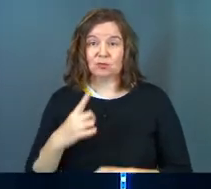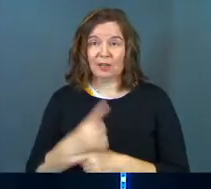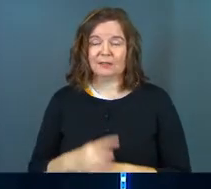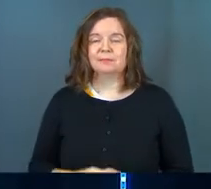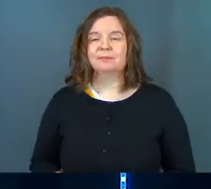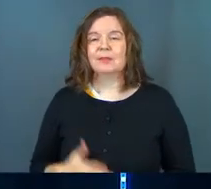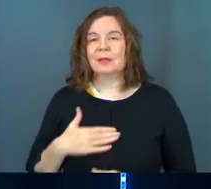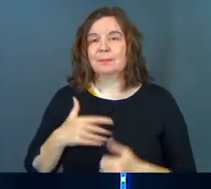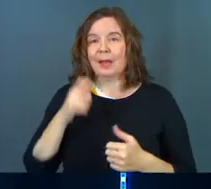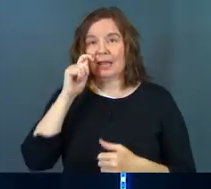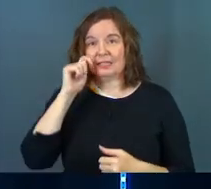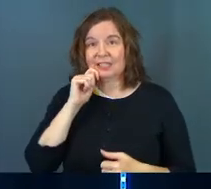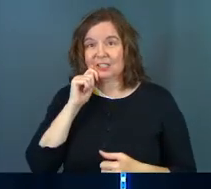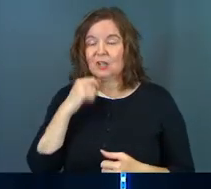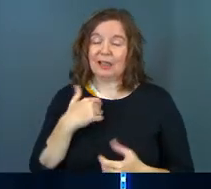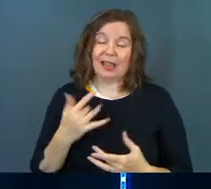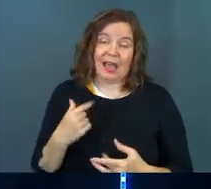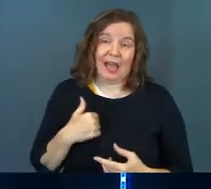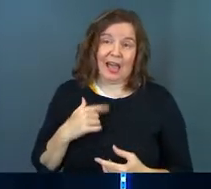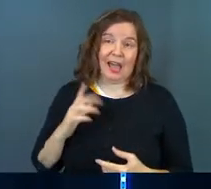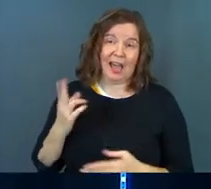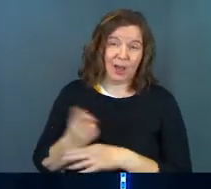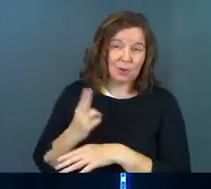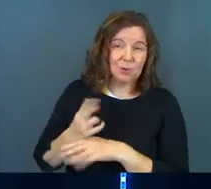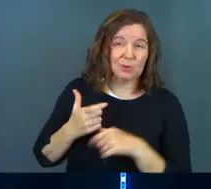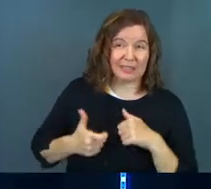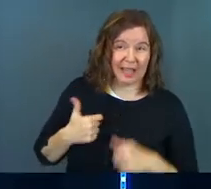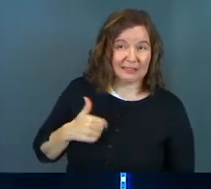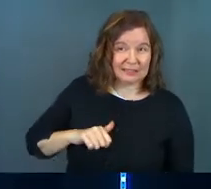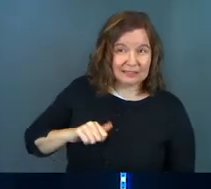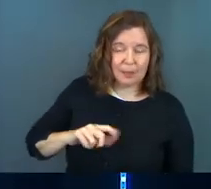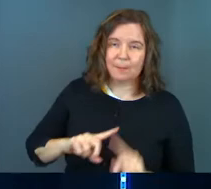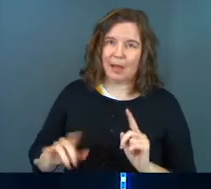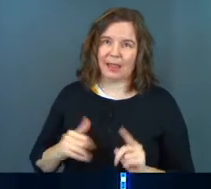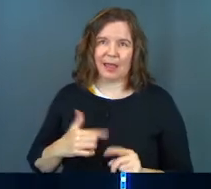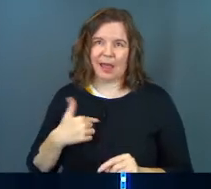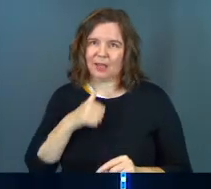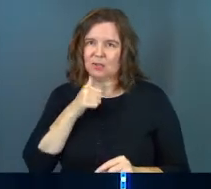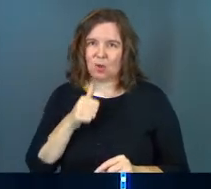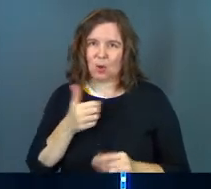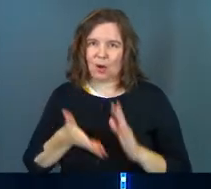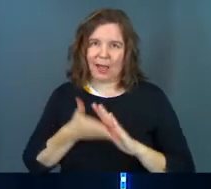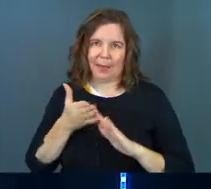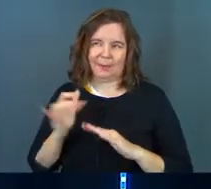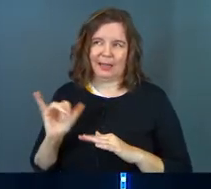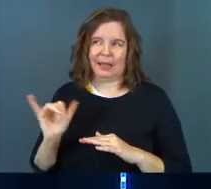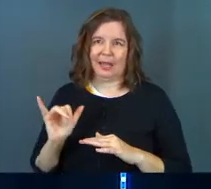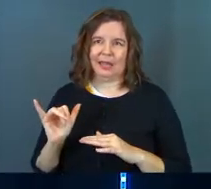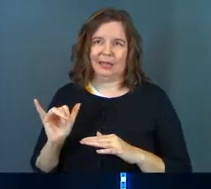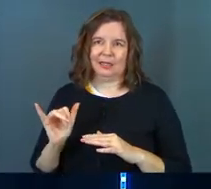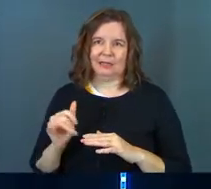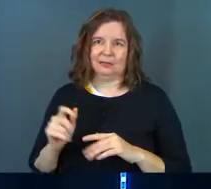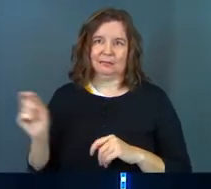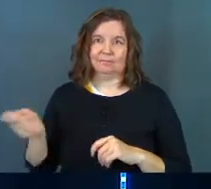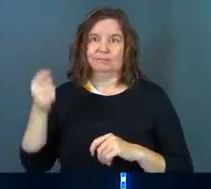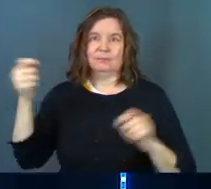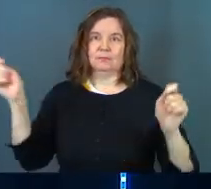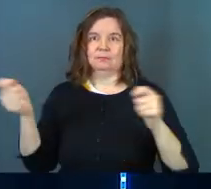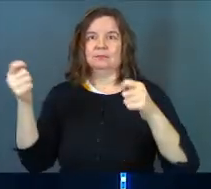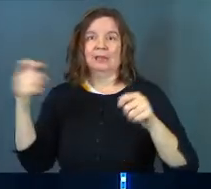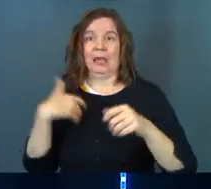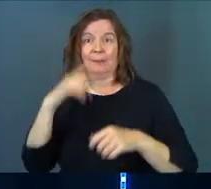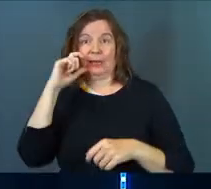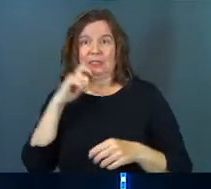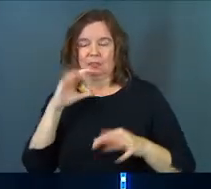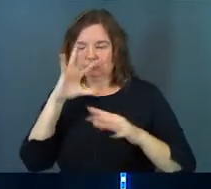Right? My teenagers, I use text messages, okay? But like I don't operate it like a conductor with a symphony